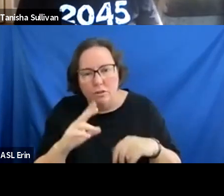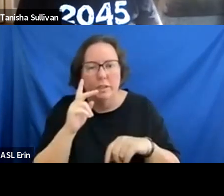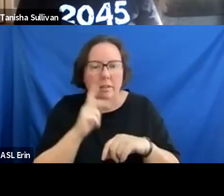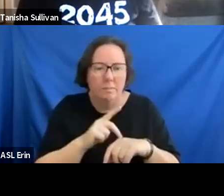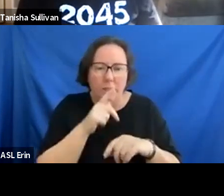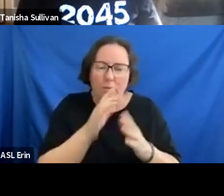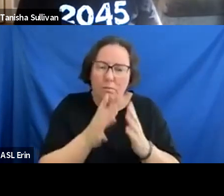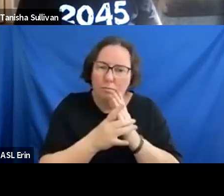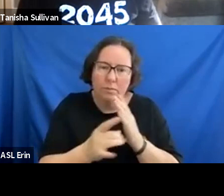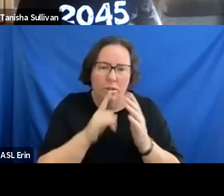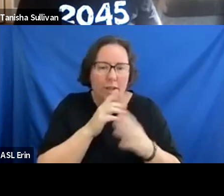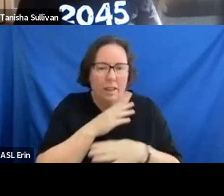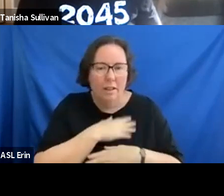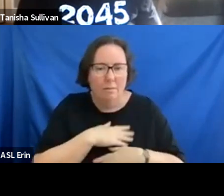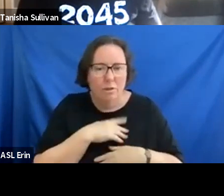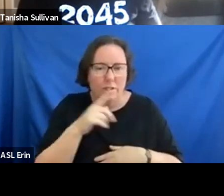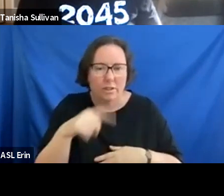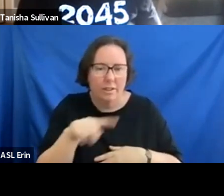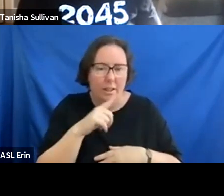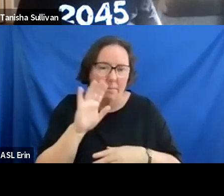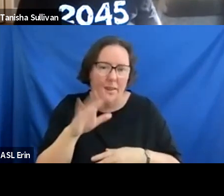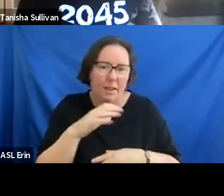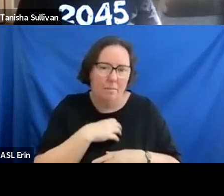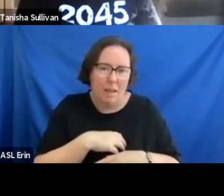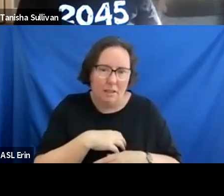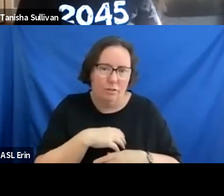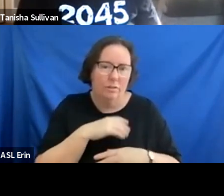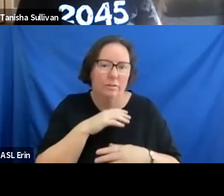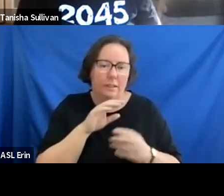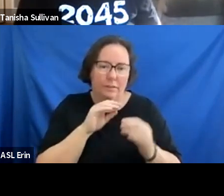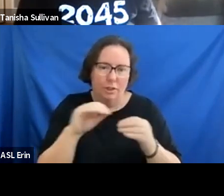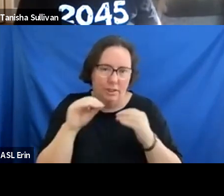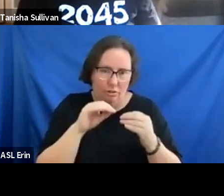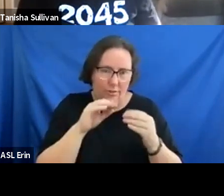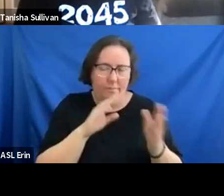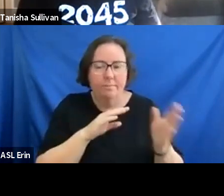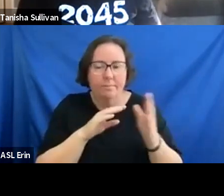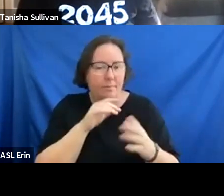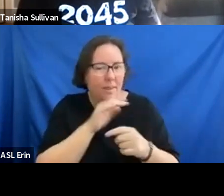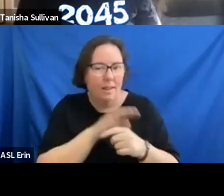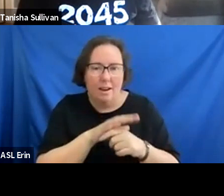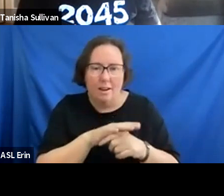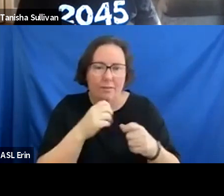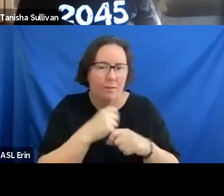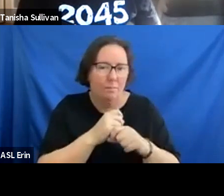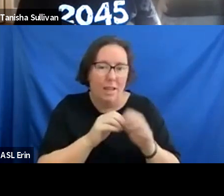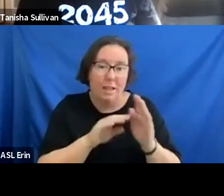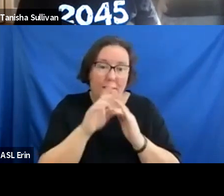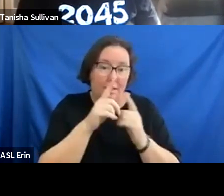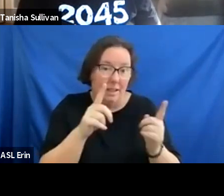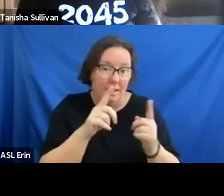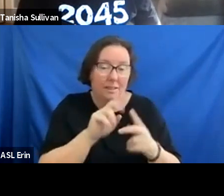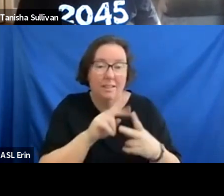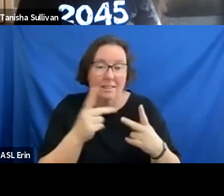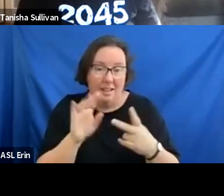really truly appreciate for all of them for the passion delegation. But it's not enough to make a school successful. The second